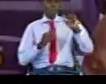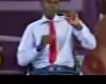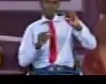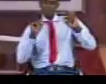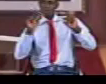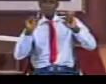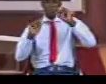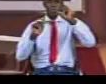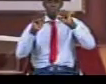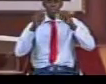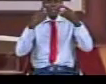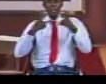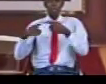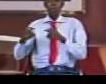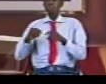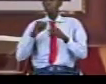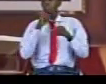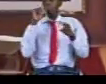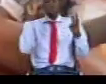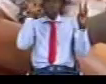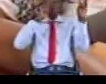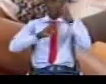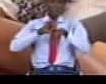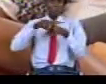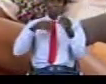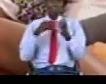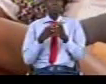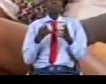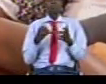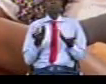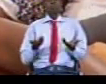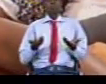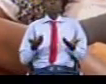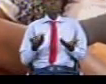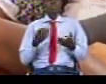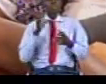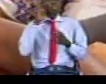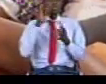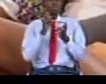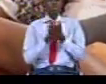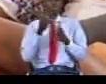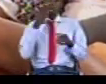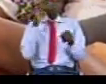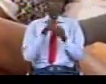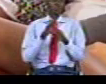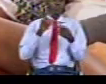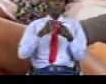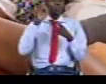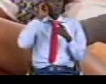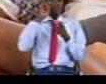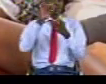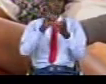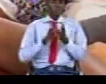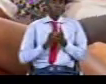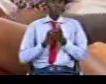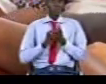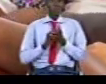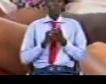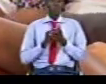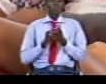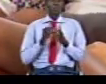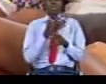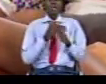worry about. The Lord will soon take everything away. He that sweareth to his own heart and changeth not, he that putteth